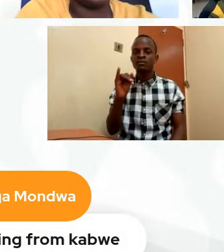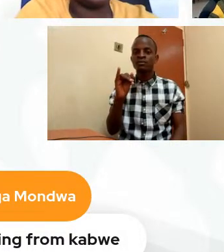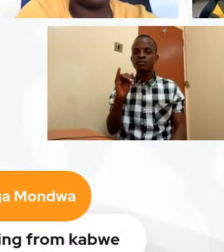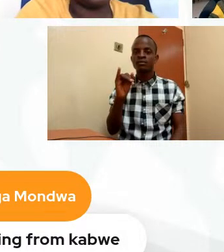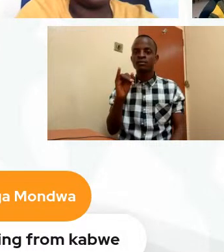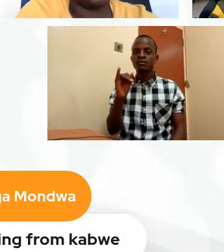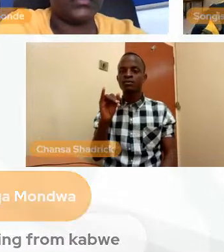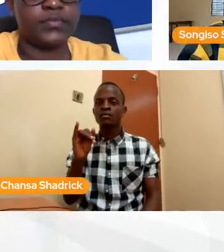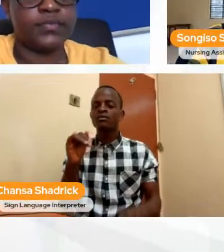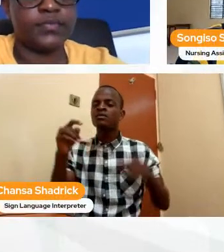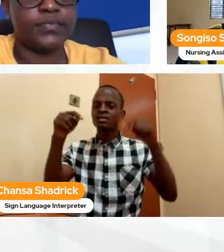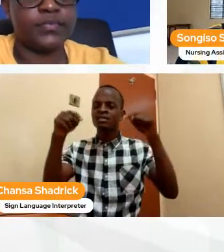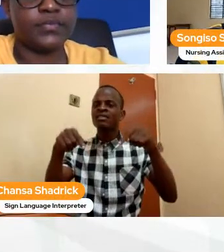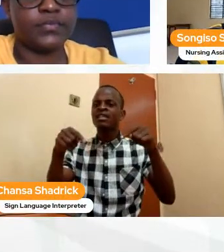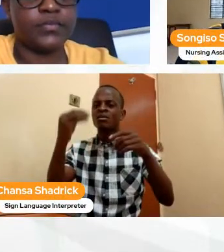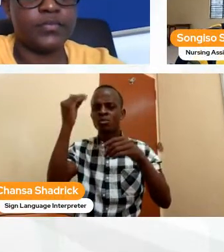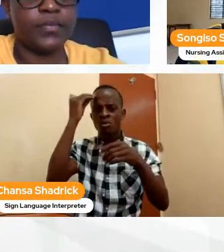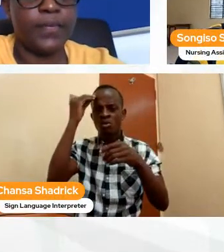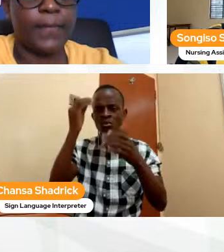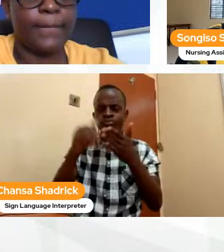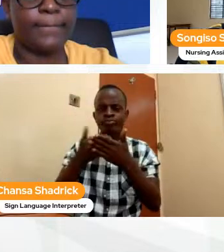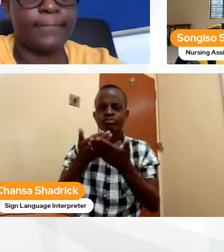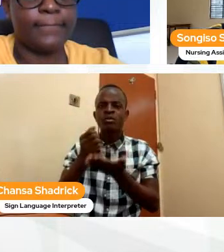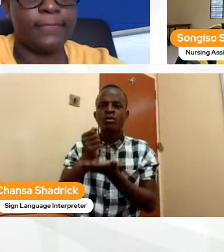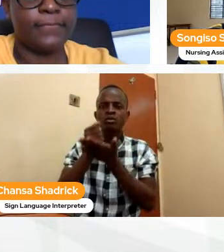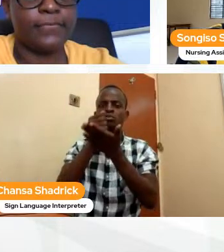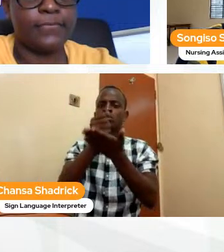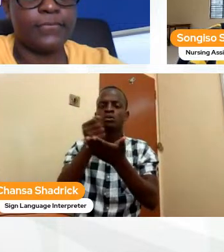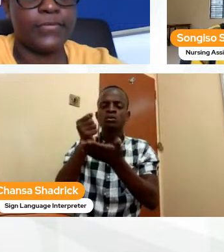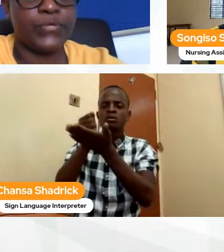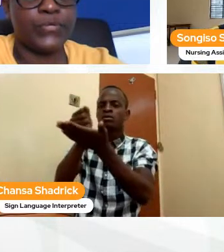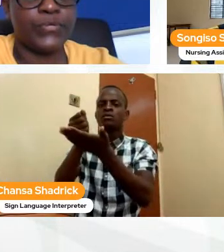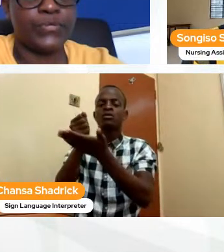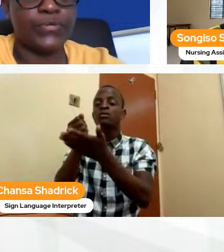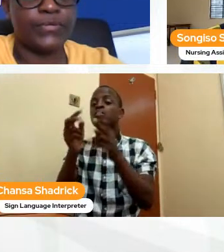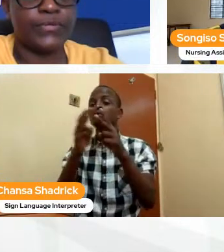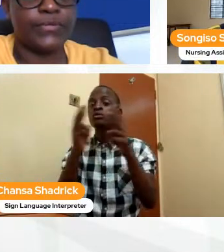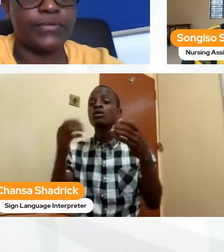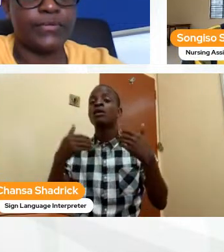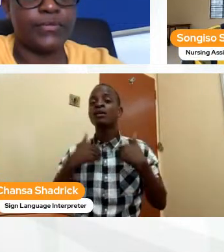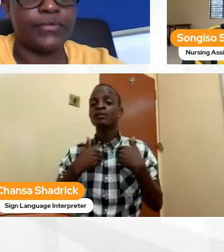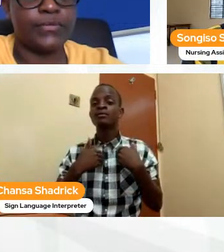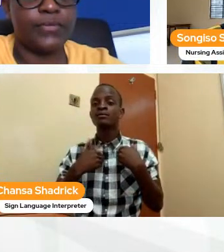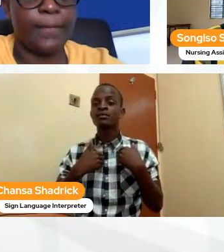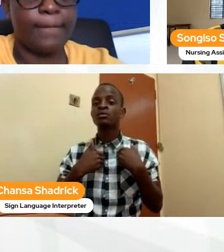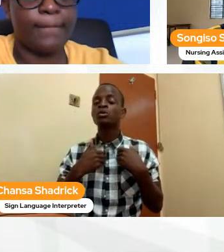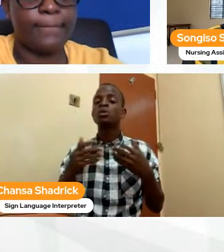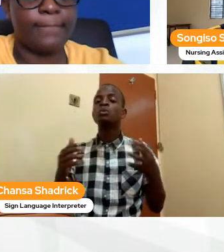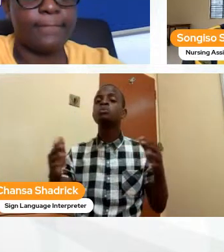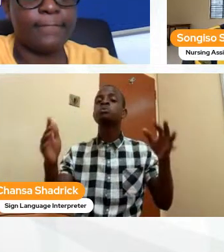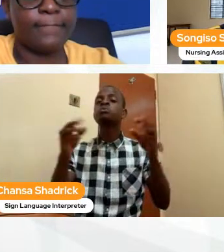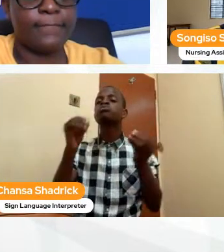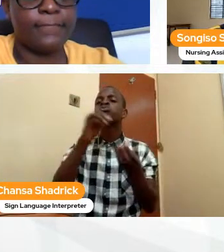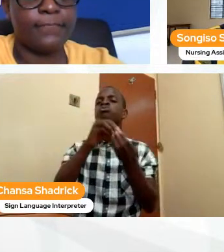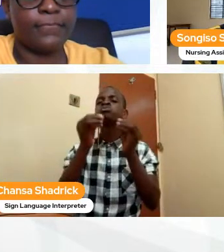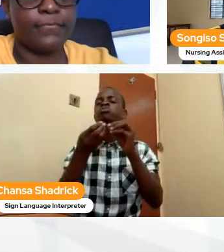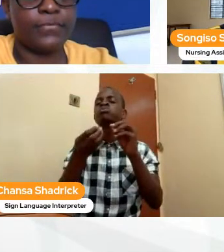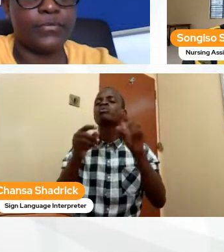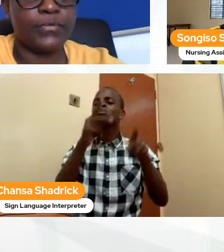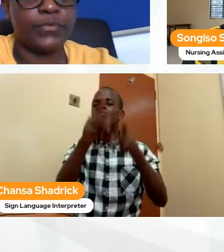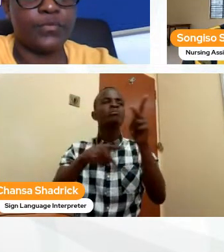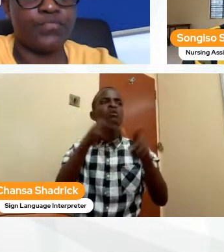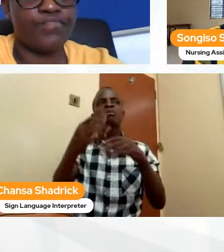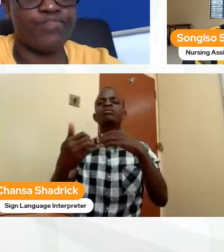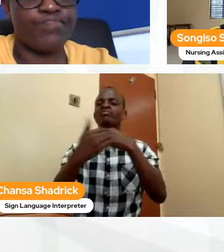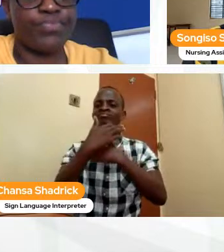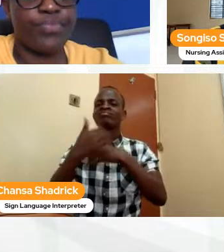and opens opportunities for adolescents across the region. So we have overwhelmed the number of people that we